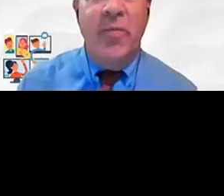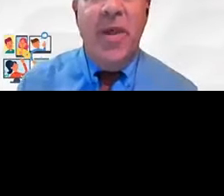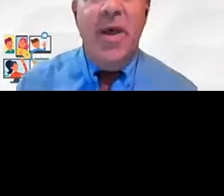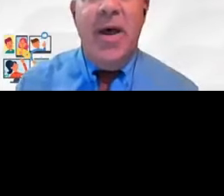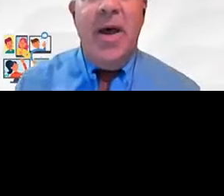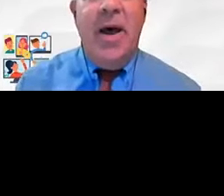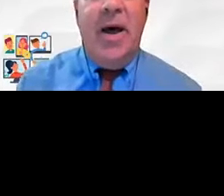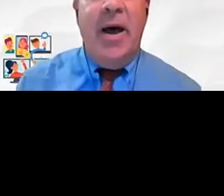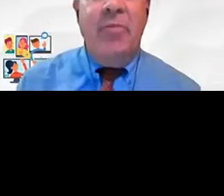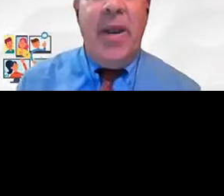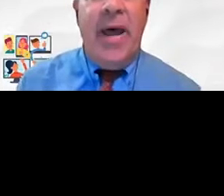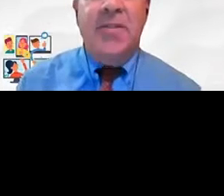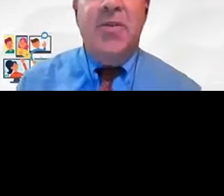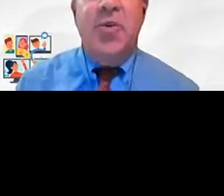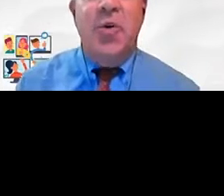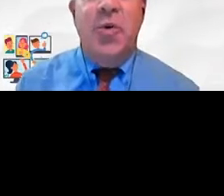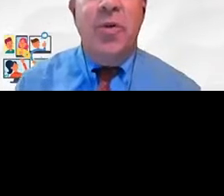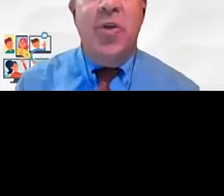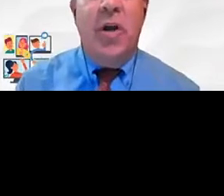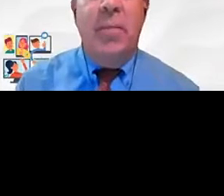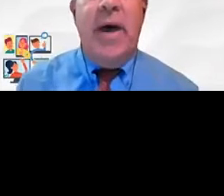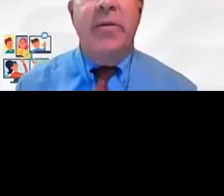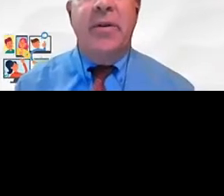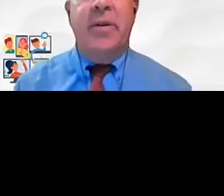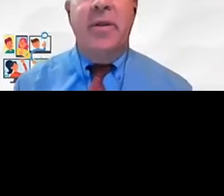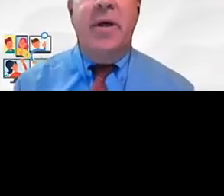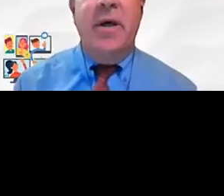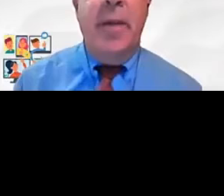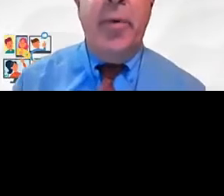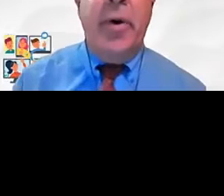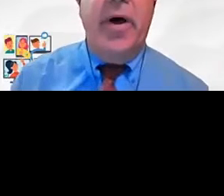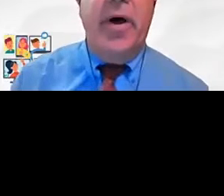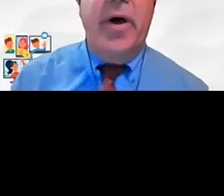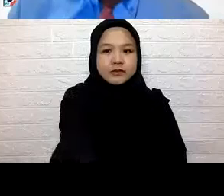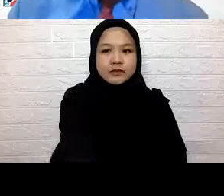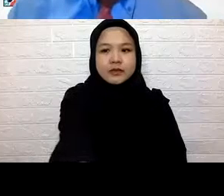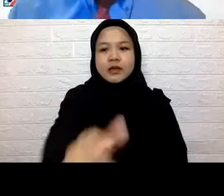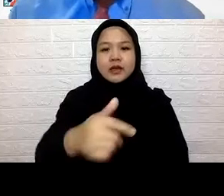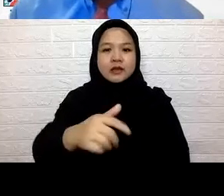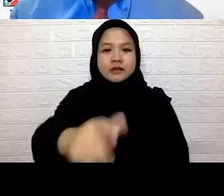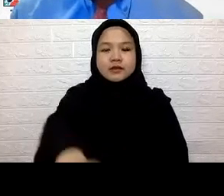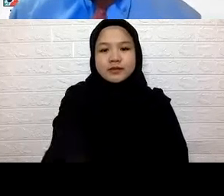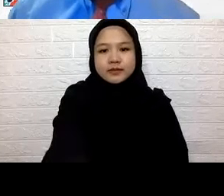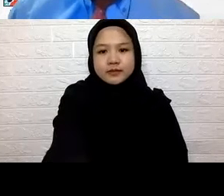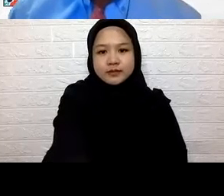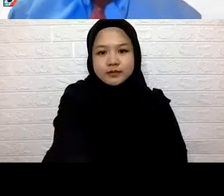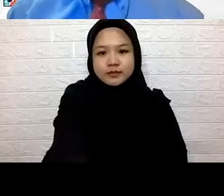you. I've been asked to talk about a number of ethical